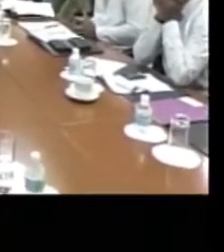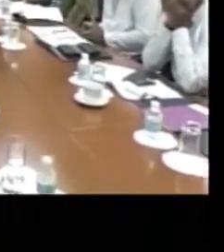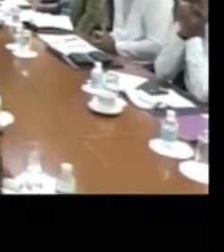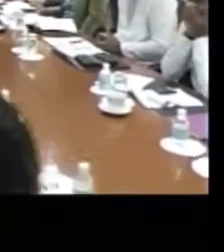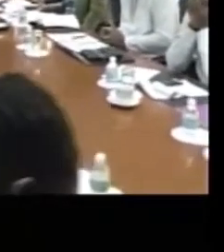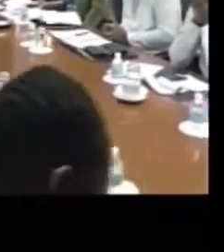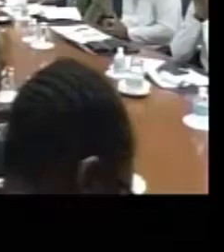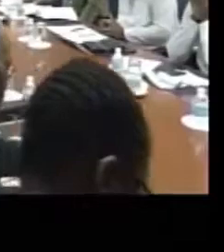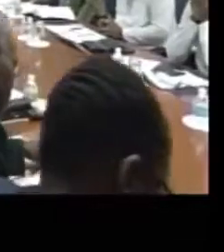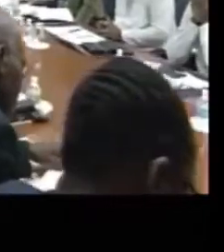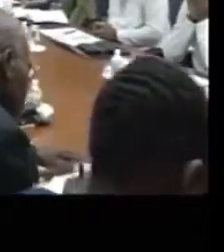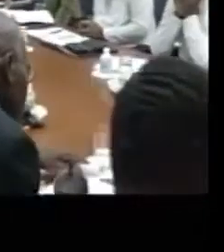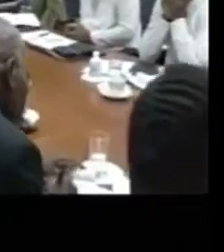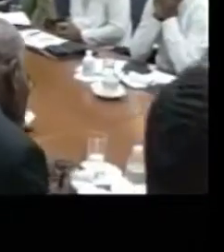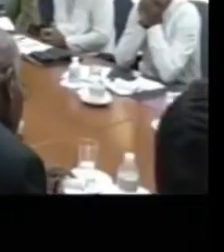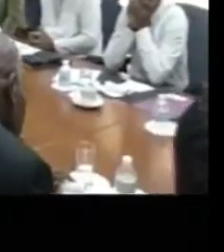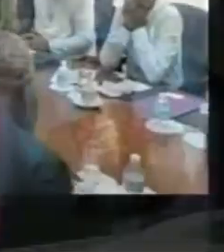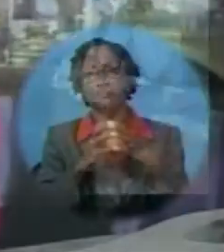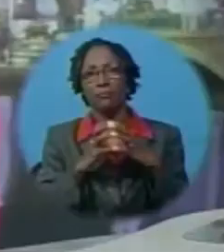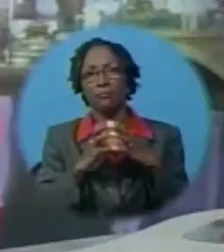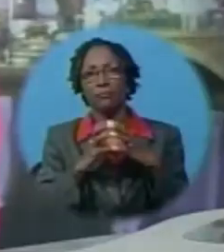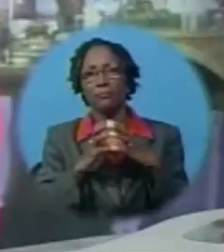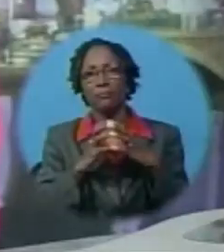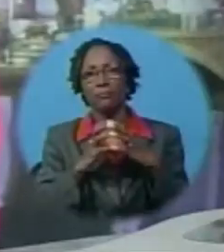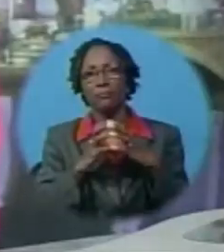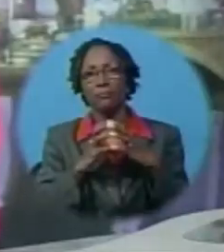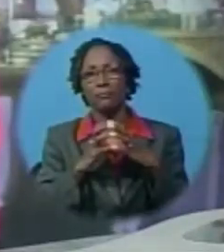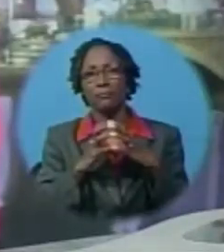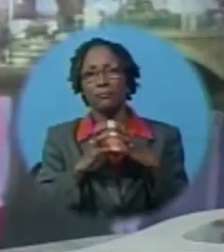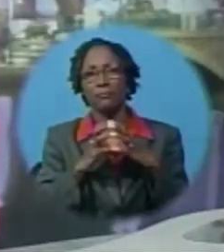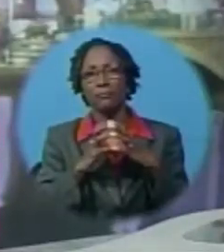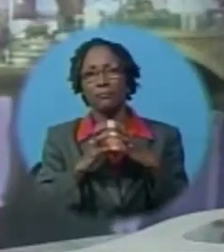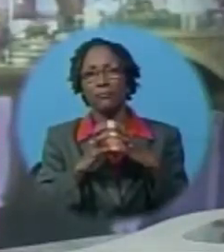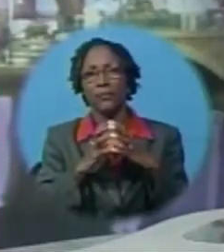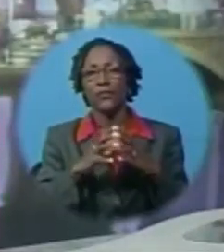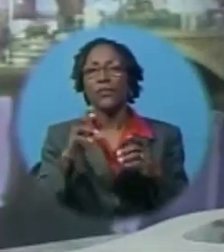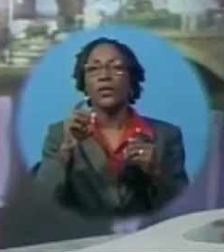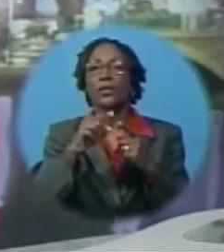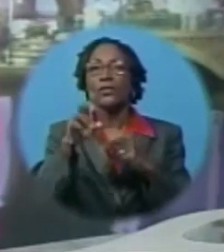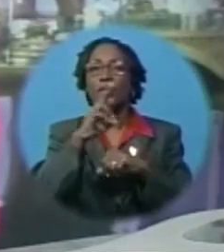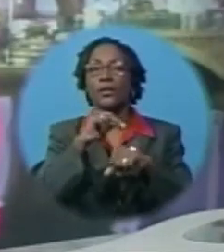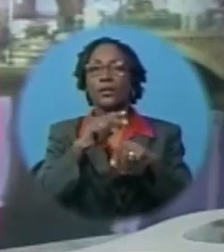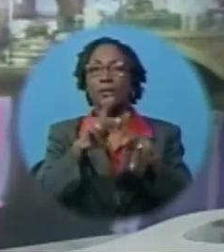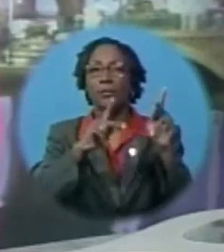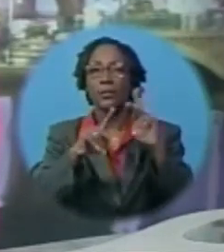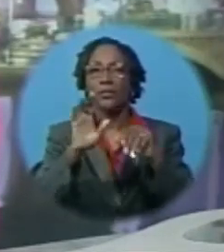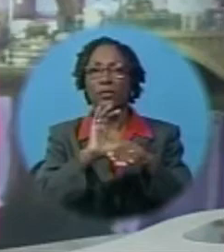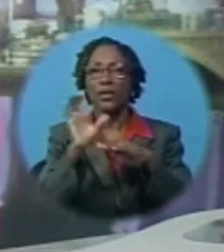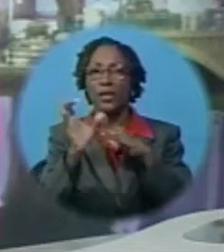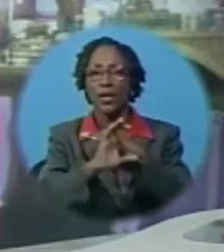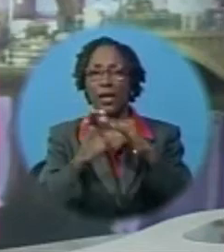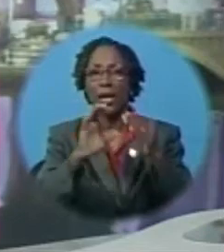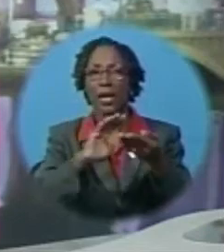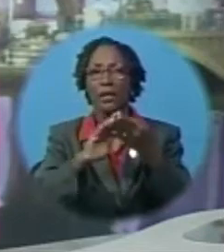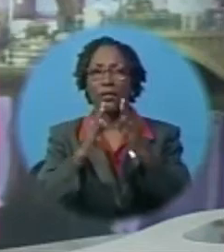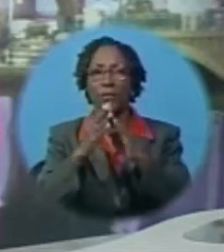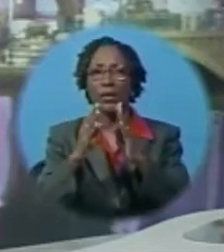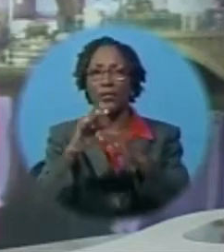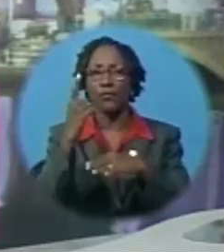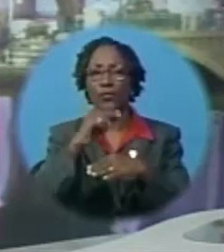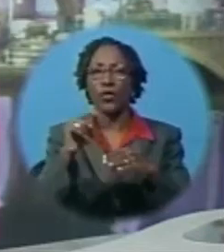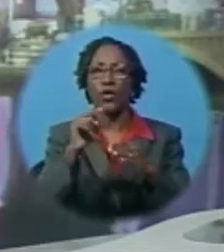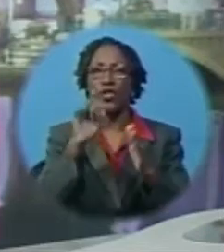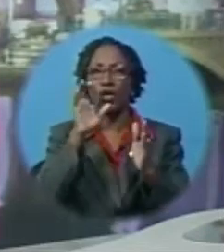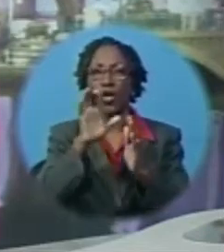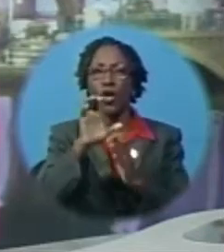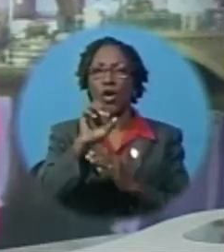relevant institutions of those countries to the nations and people of the Caribbean community for the crimes against humanity of